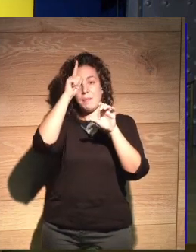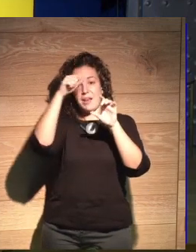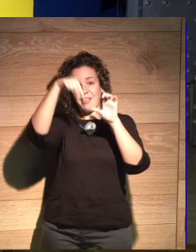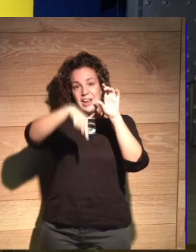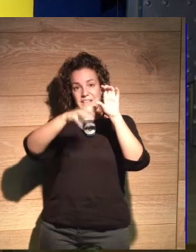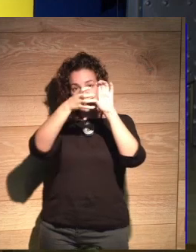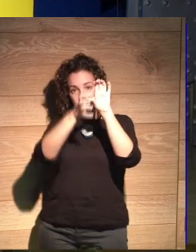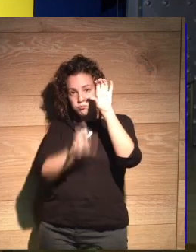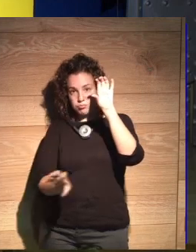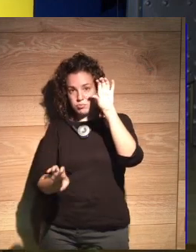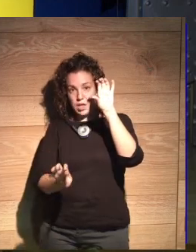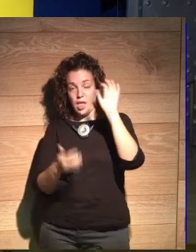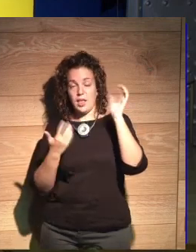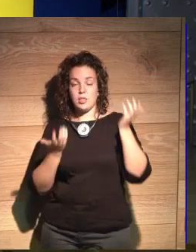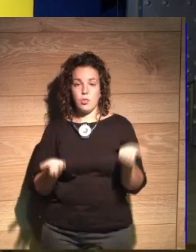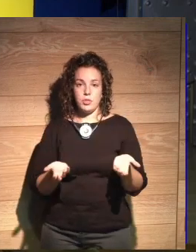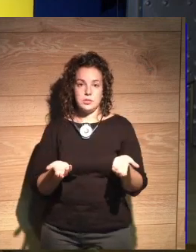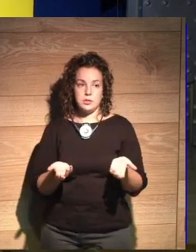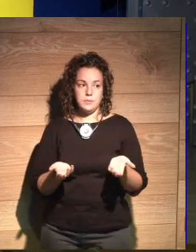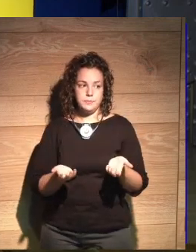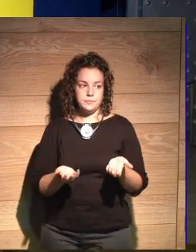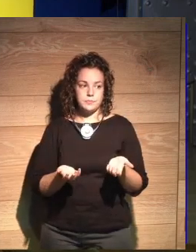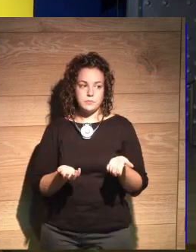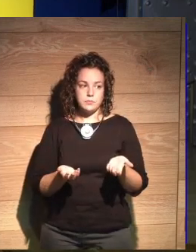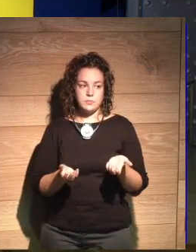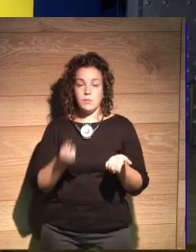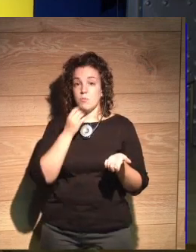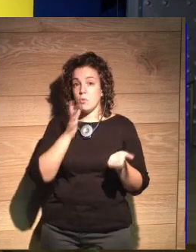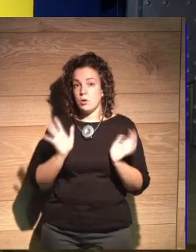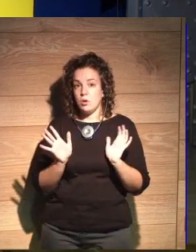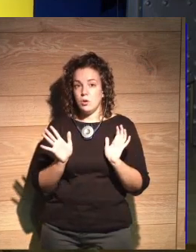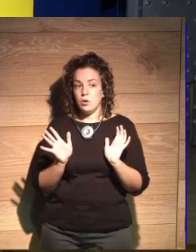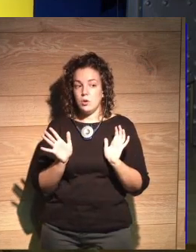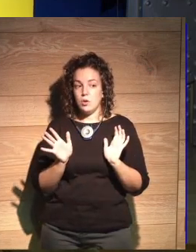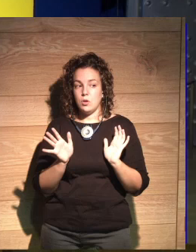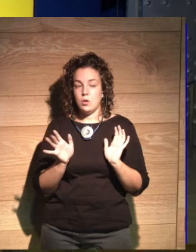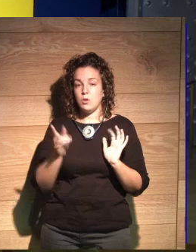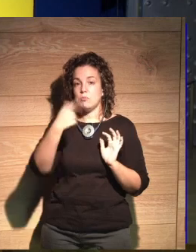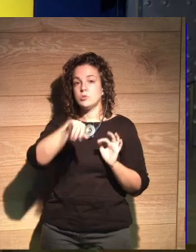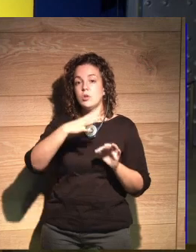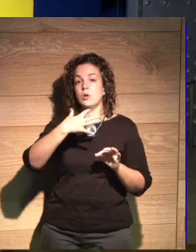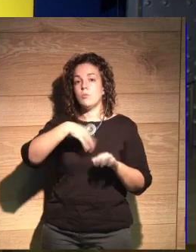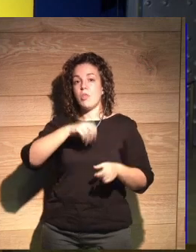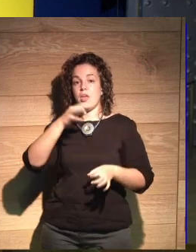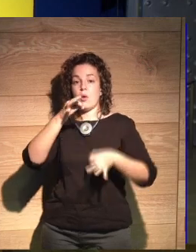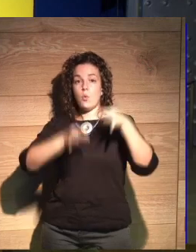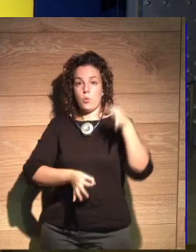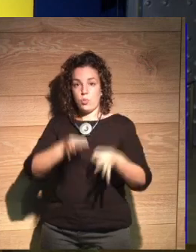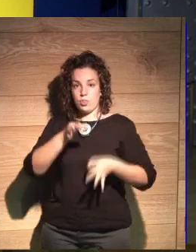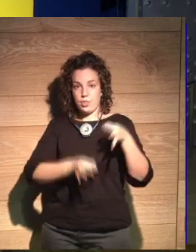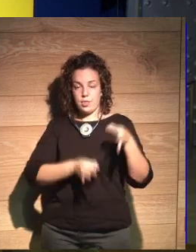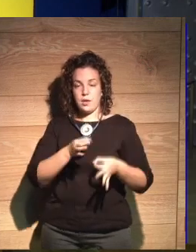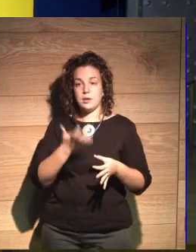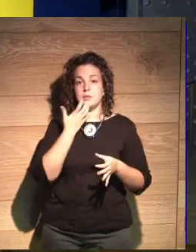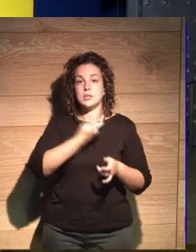Italy. So I wonder, you can judge better whether Spain might avoid